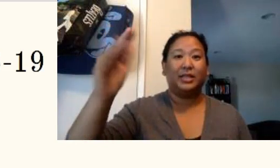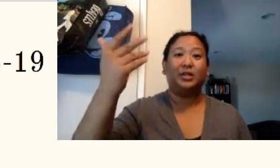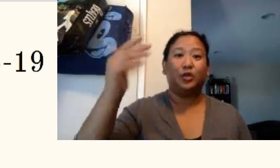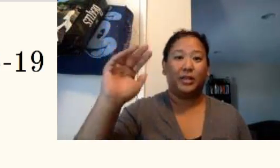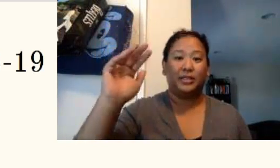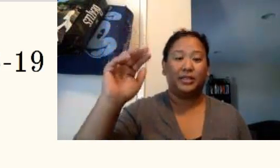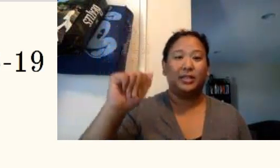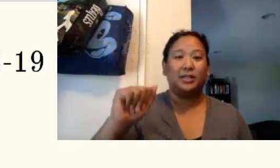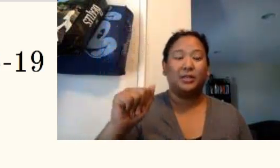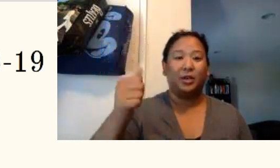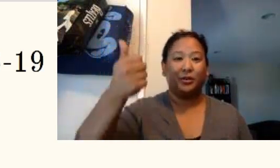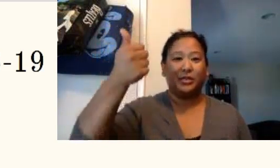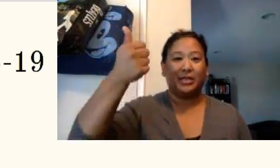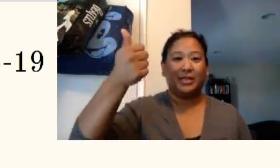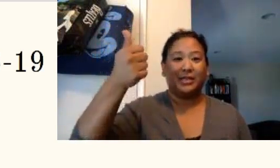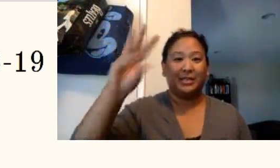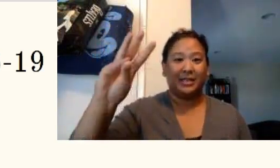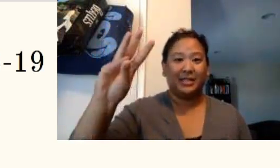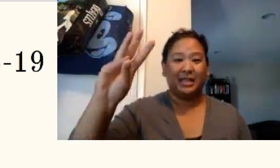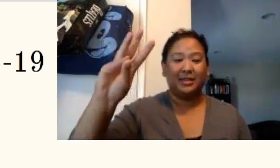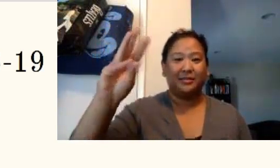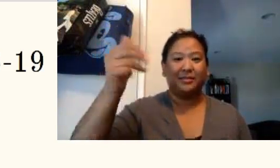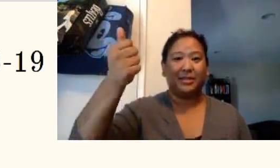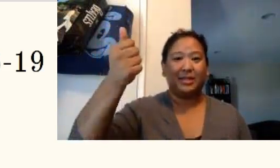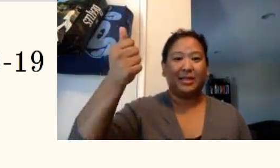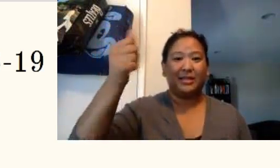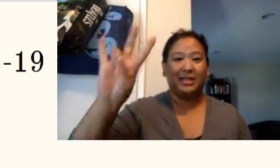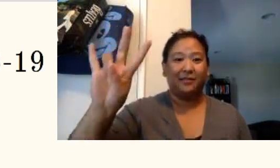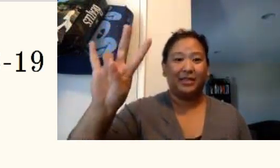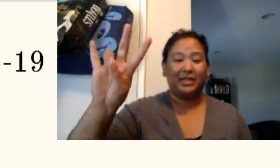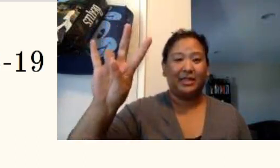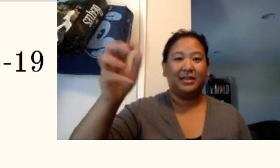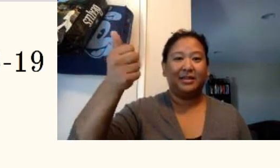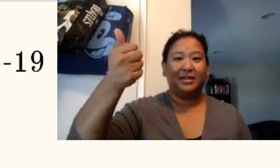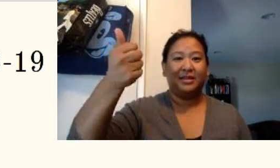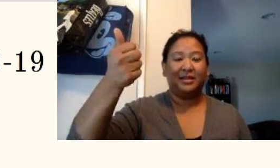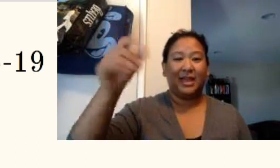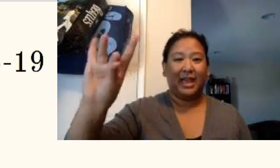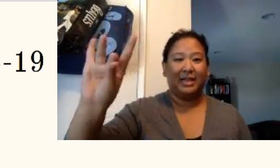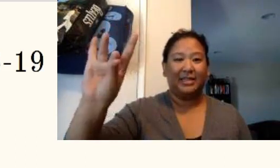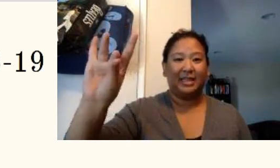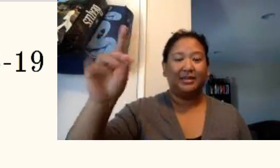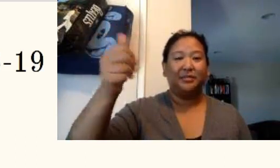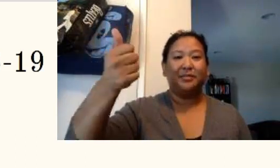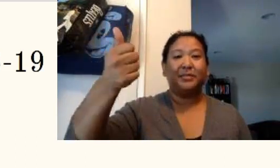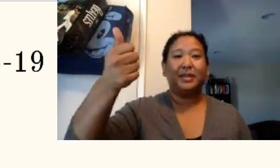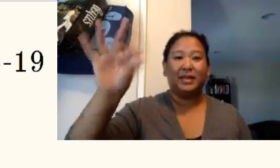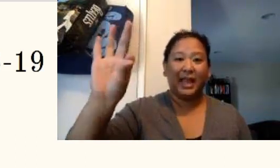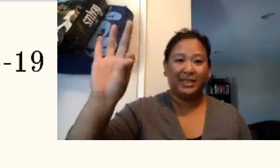So it's like a little twist. So it goes 16, 17,